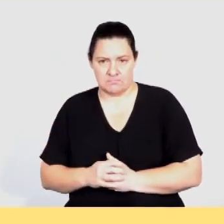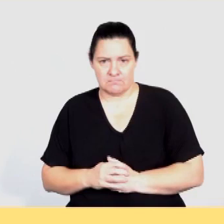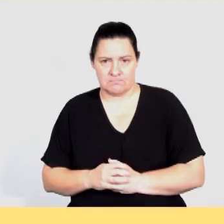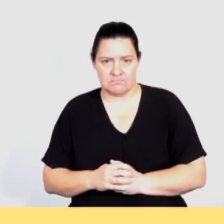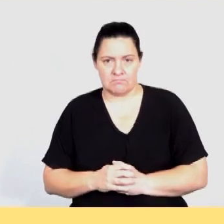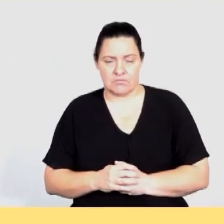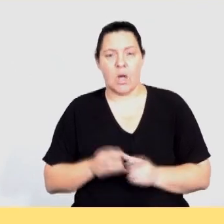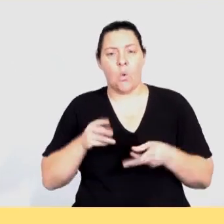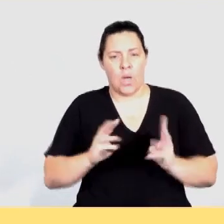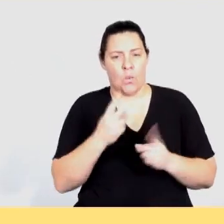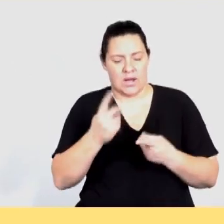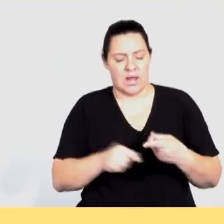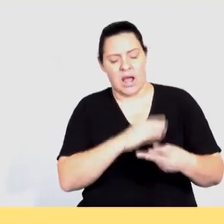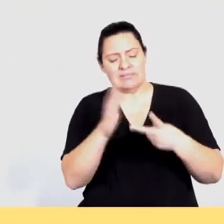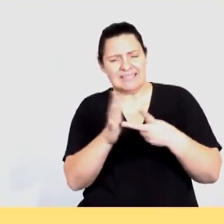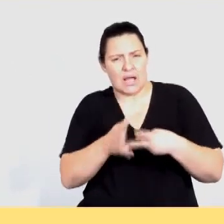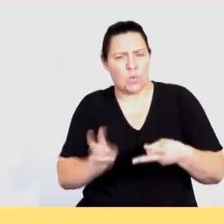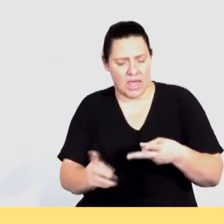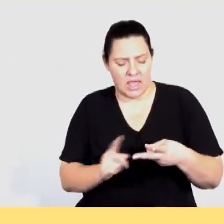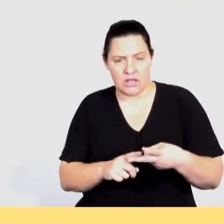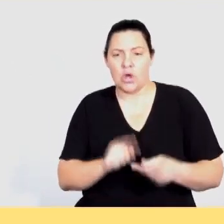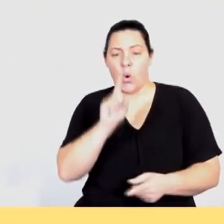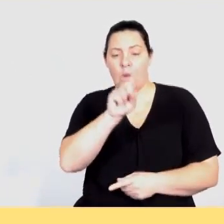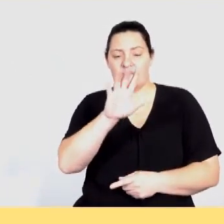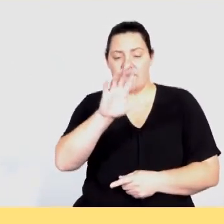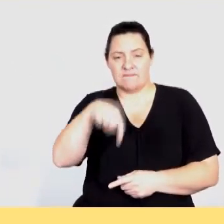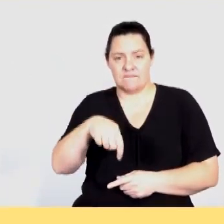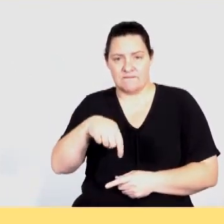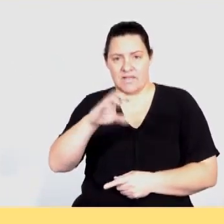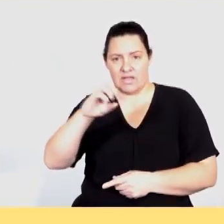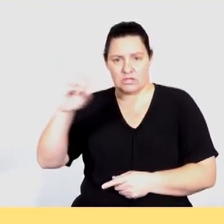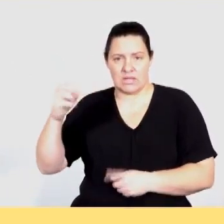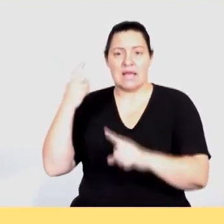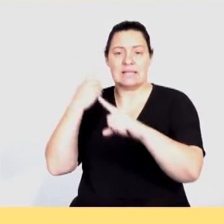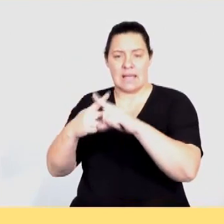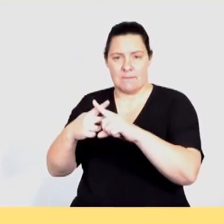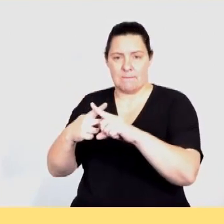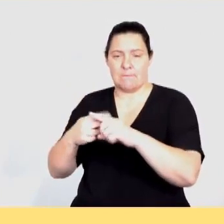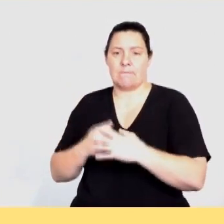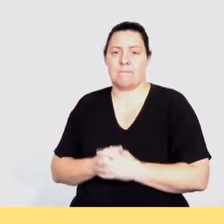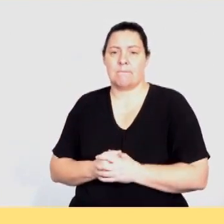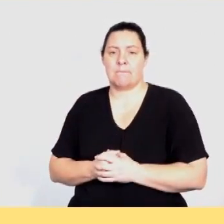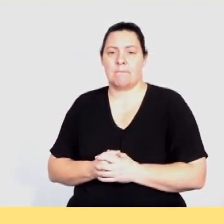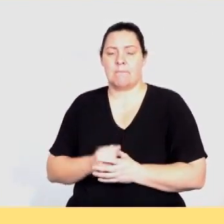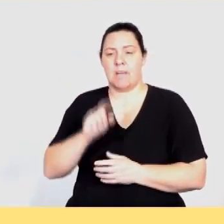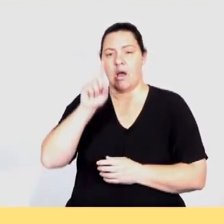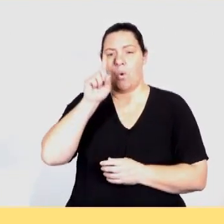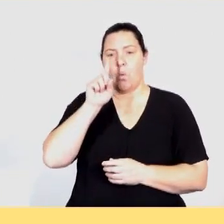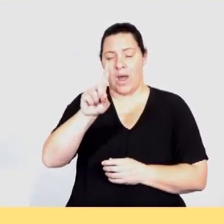13,500. This is method number one. Method number two is to simply say 15,000 multiplied